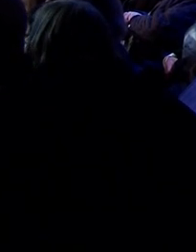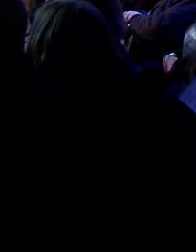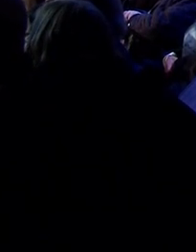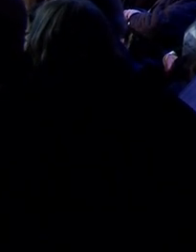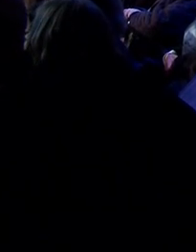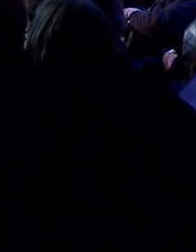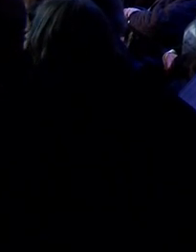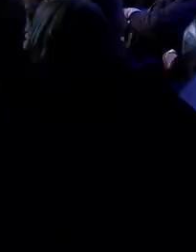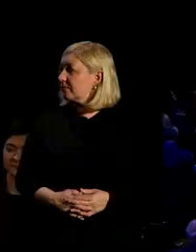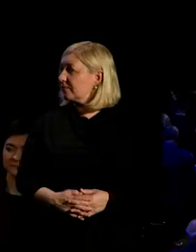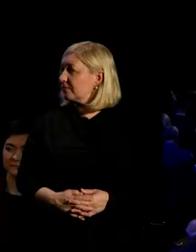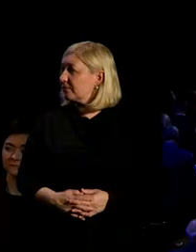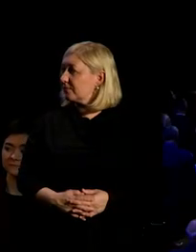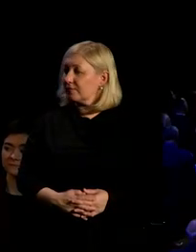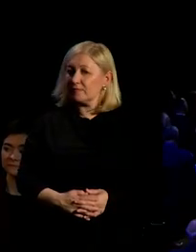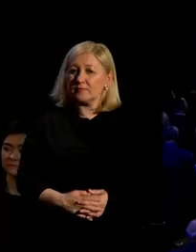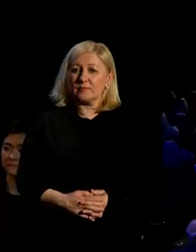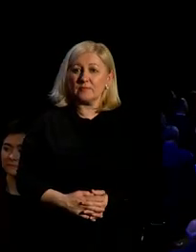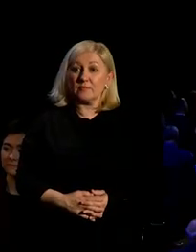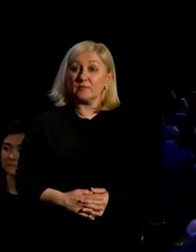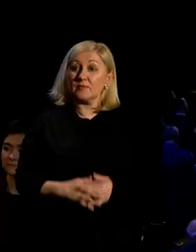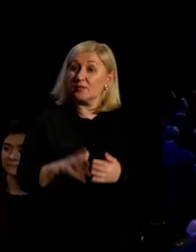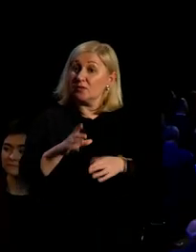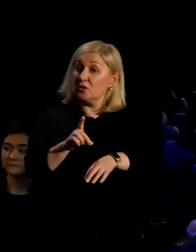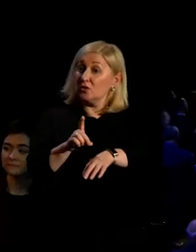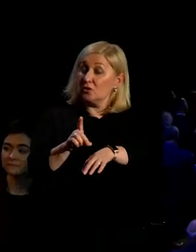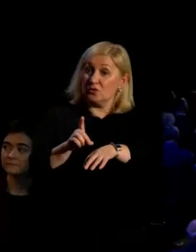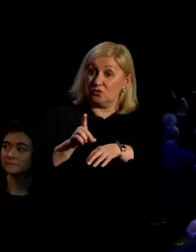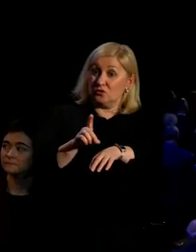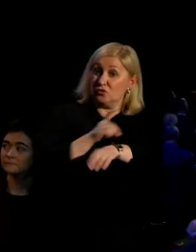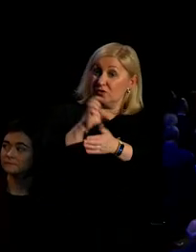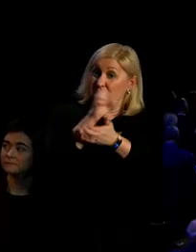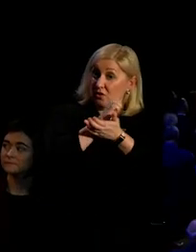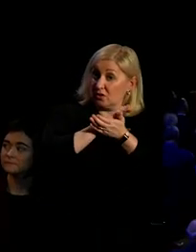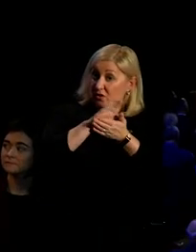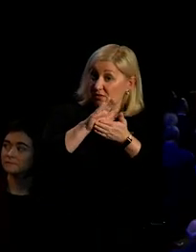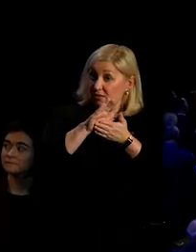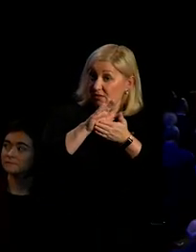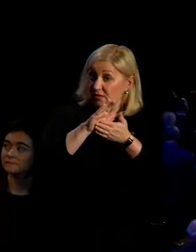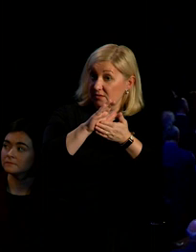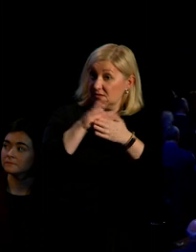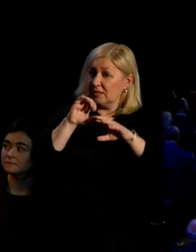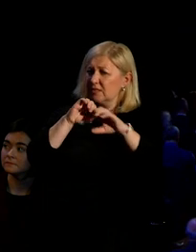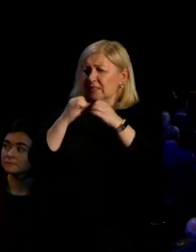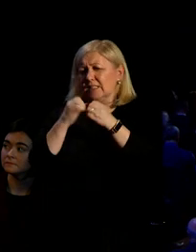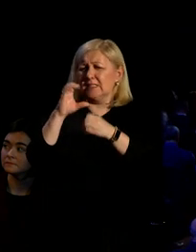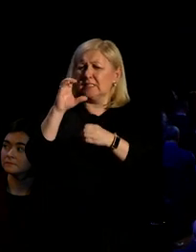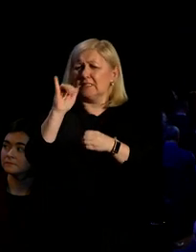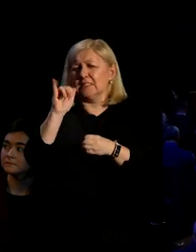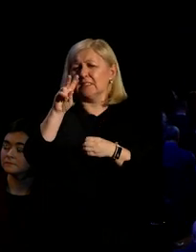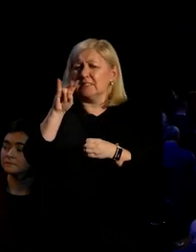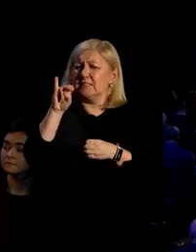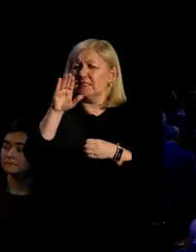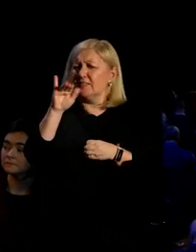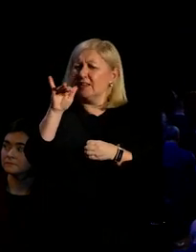During the Holocaust, civilized society